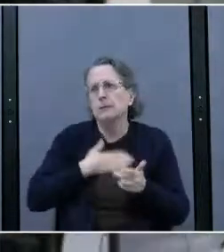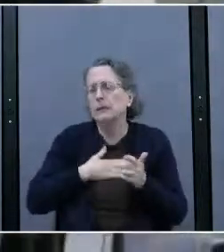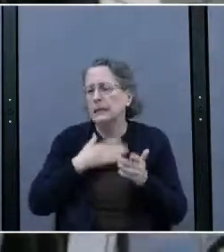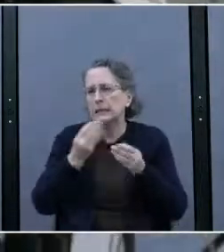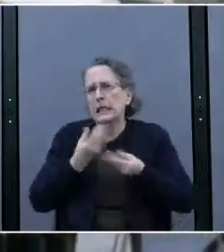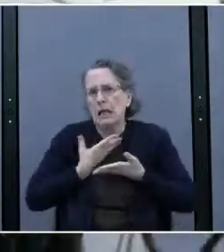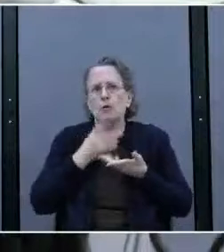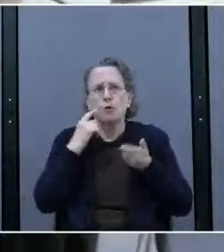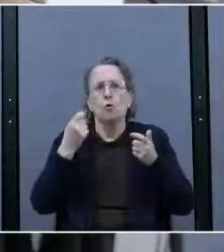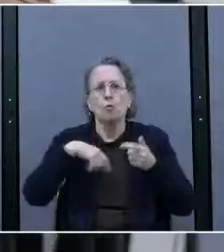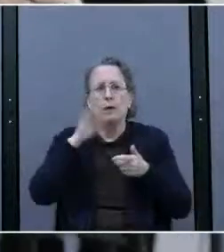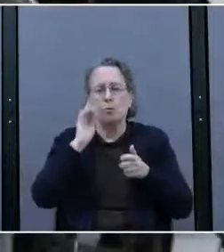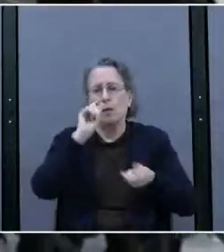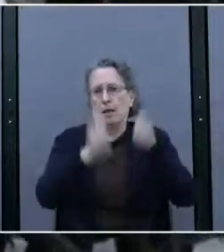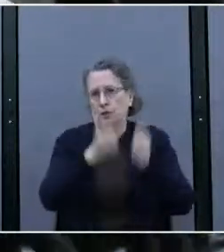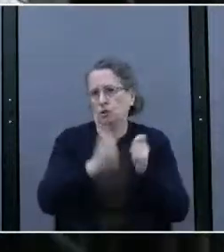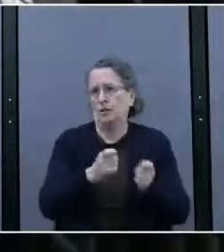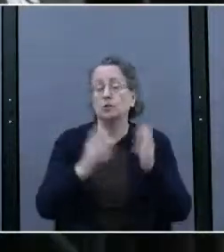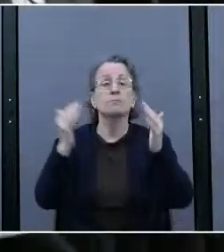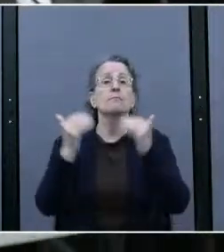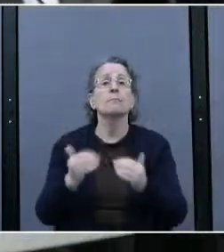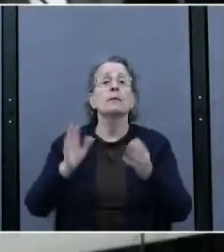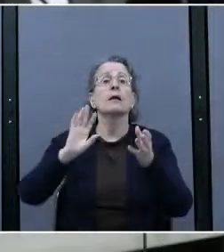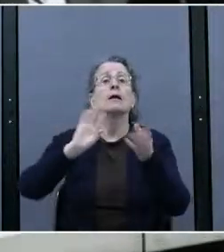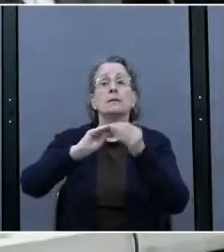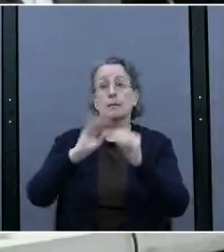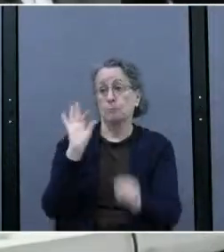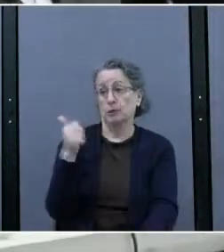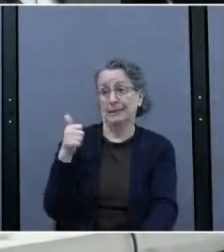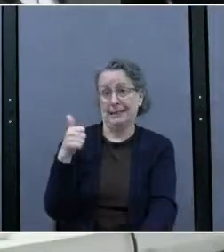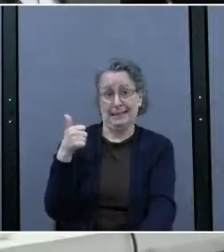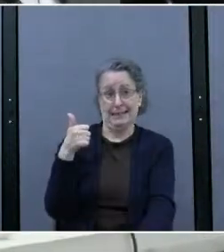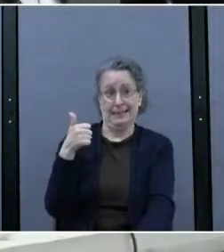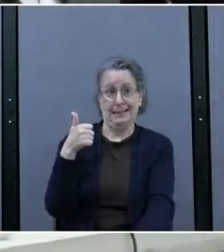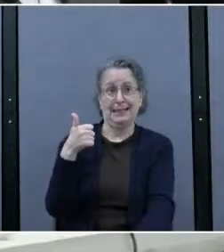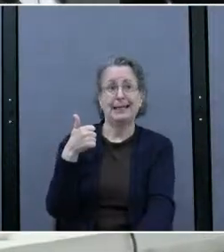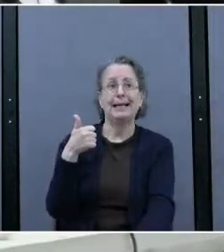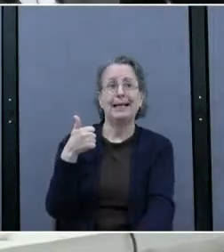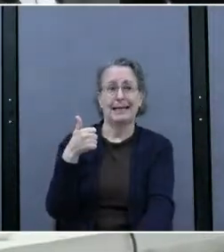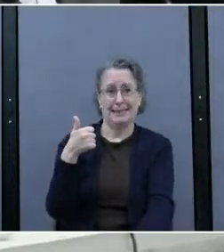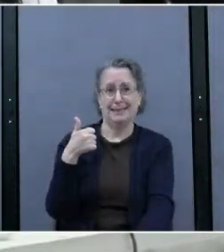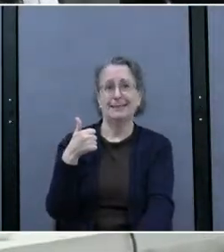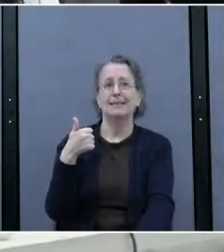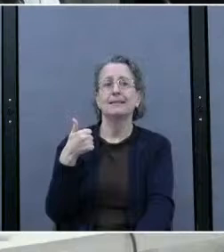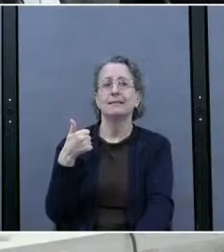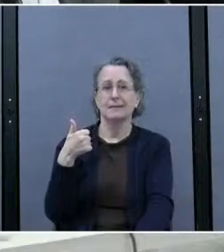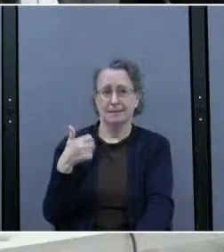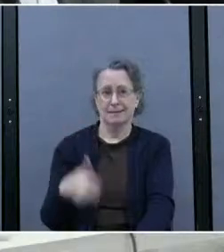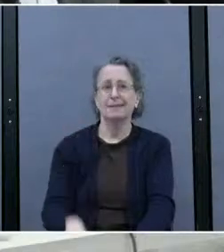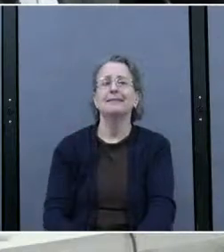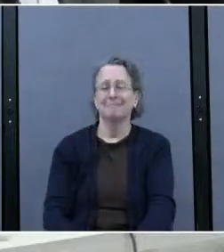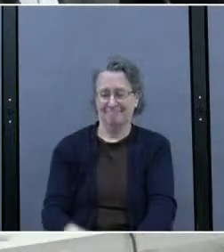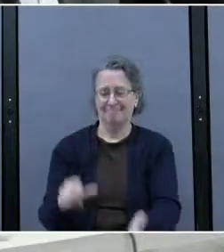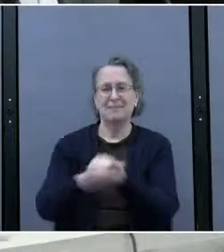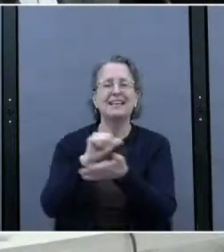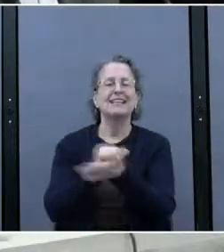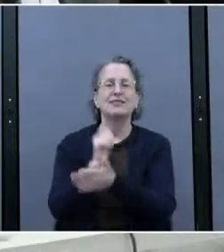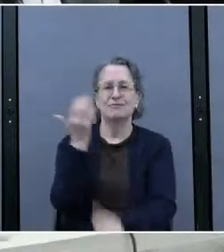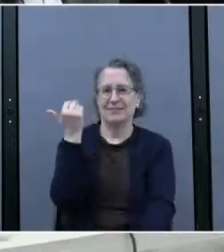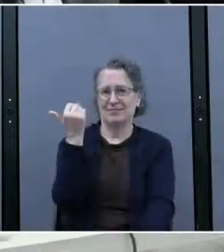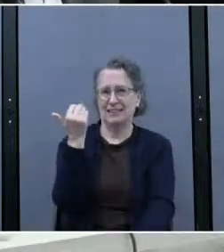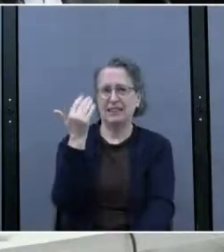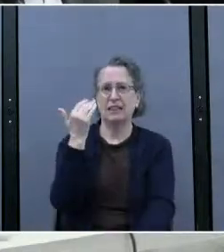Okay, let's move on. Article 10. So we're back on page 15. To see